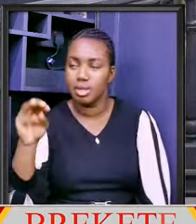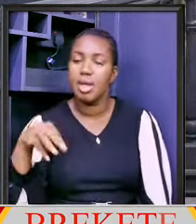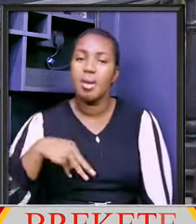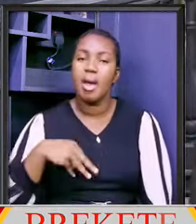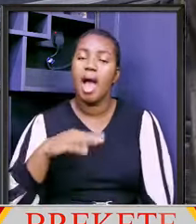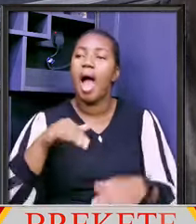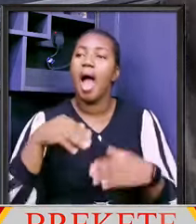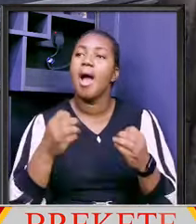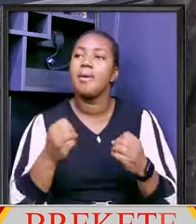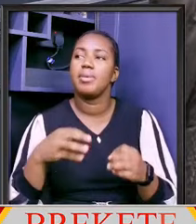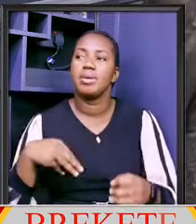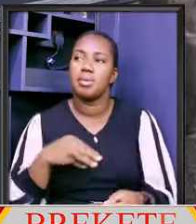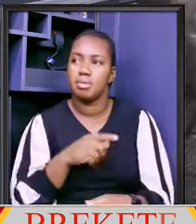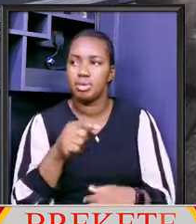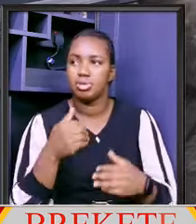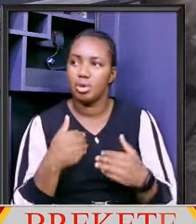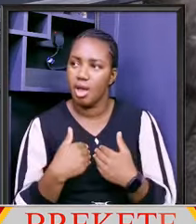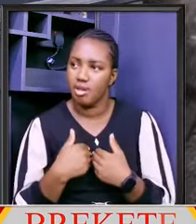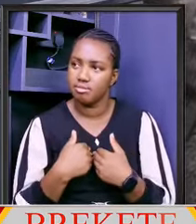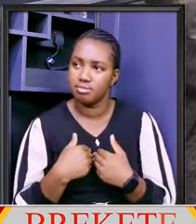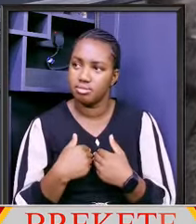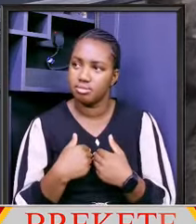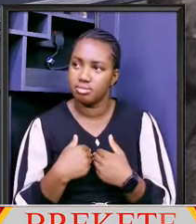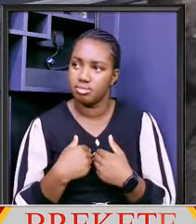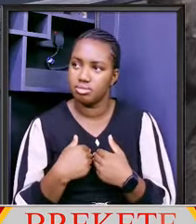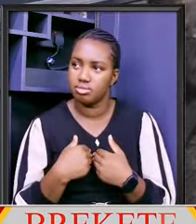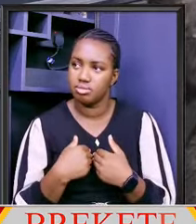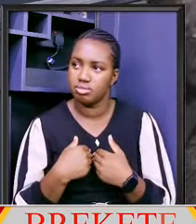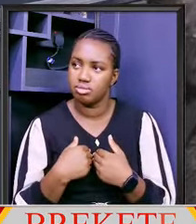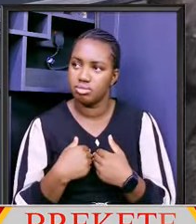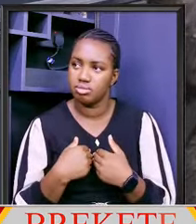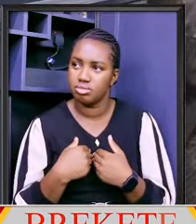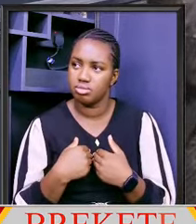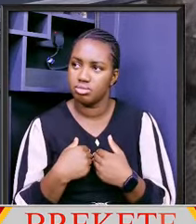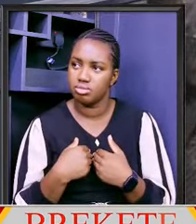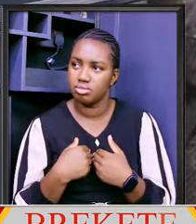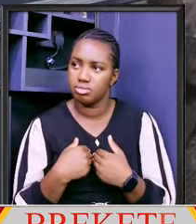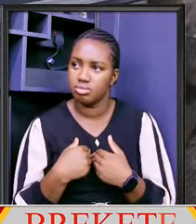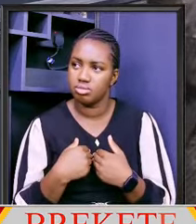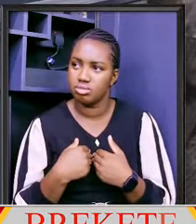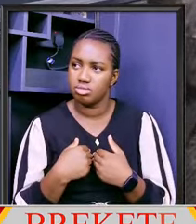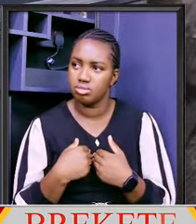Members, how many members do I get? Our own is,